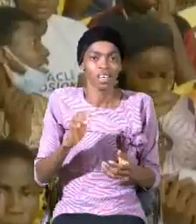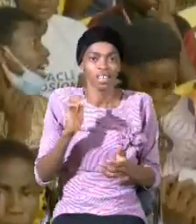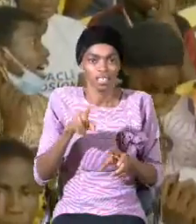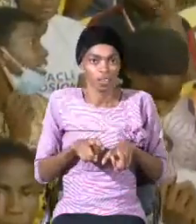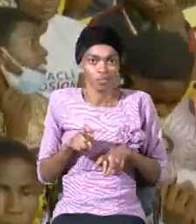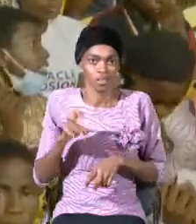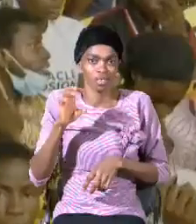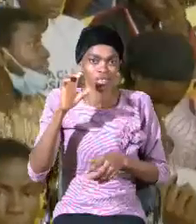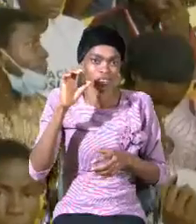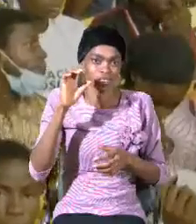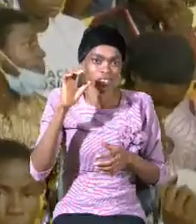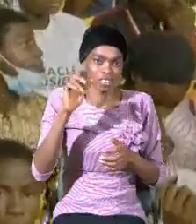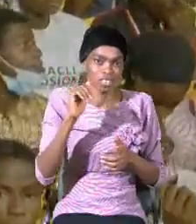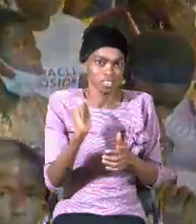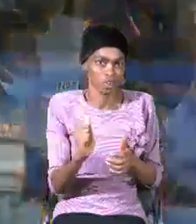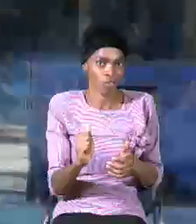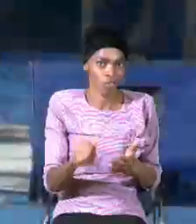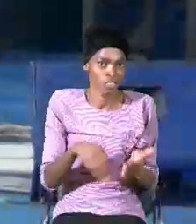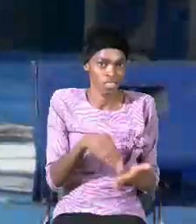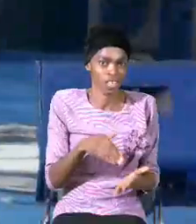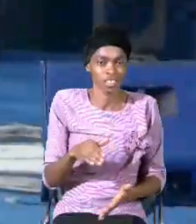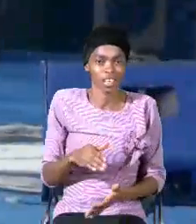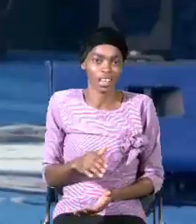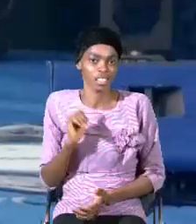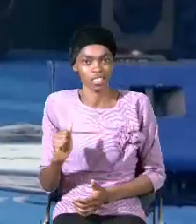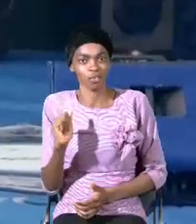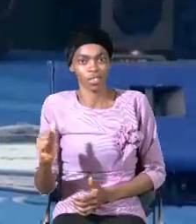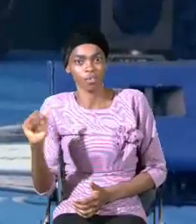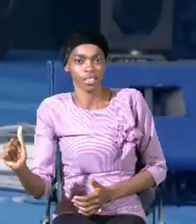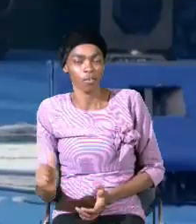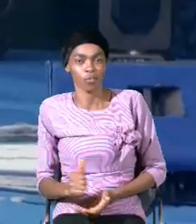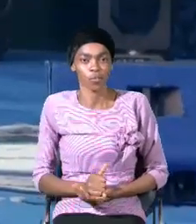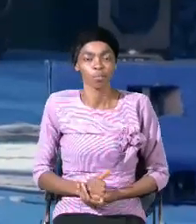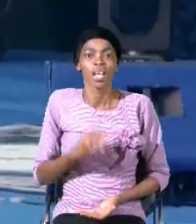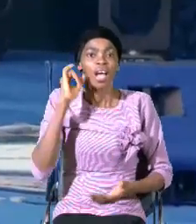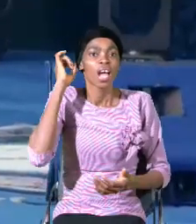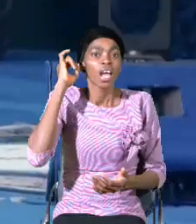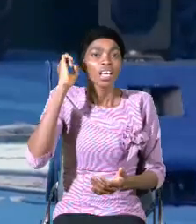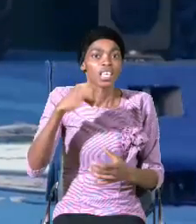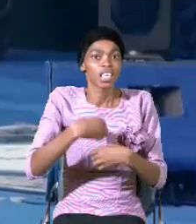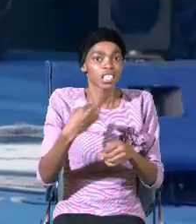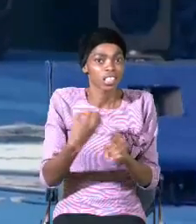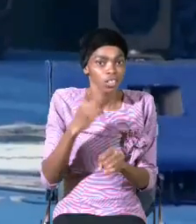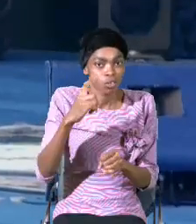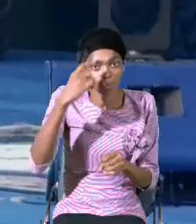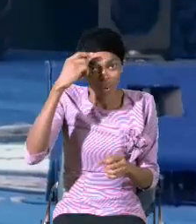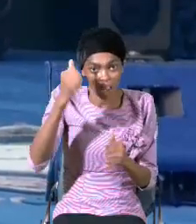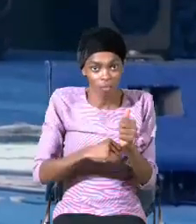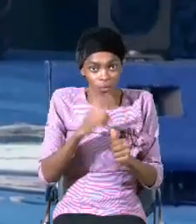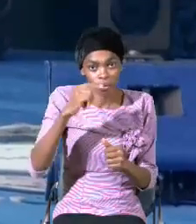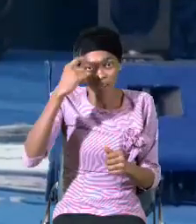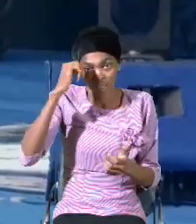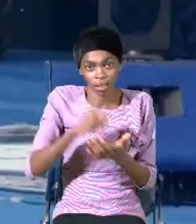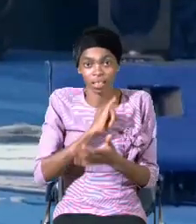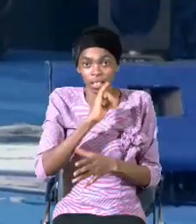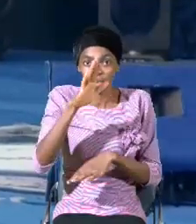you for a purpose. Everyone that is called by my name, for I